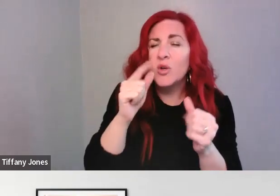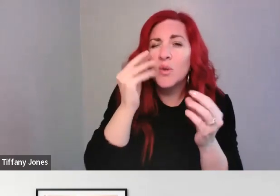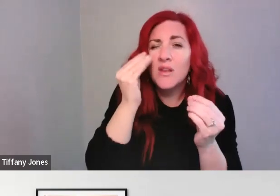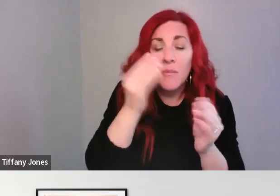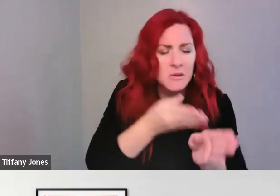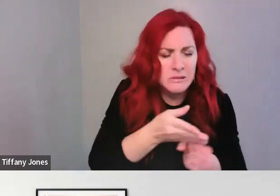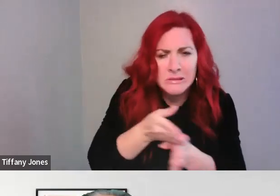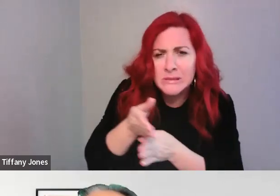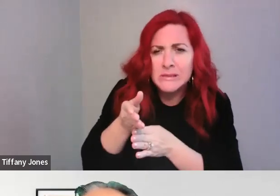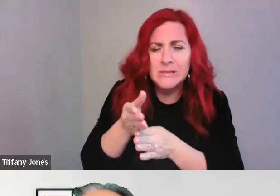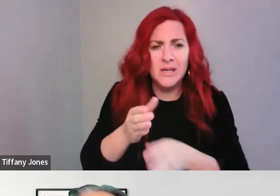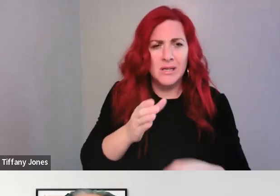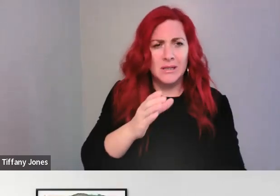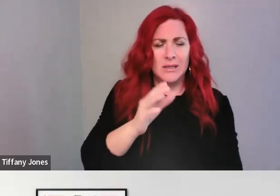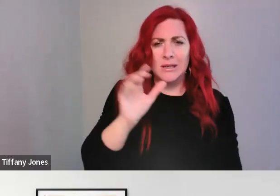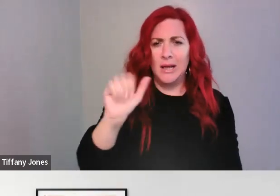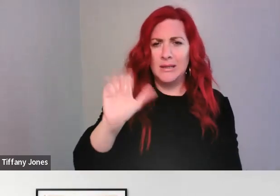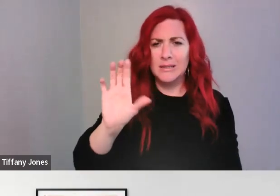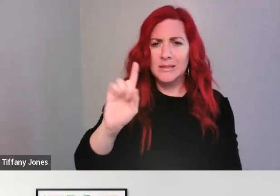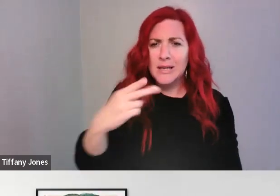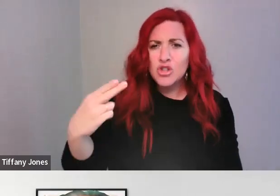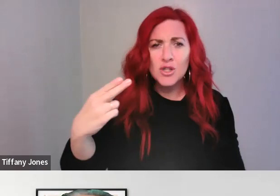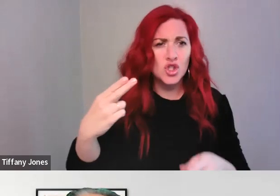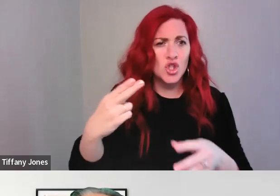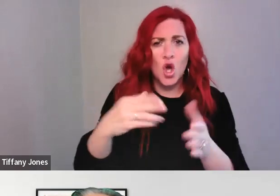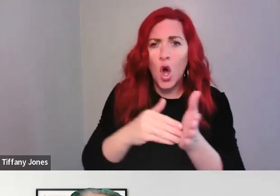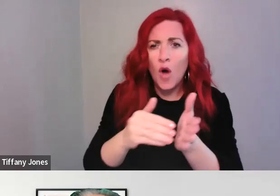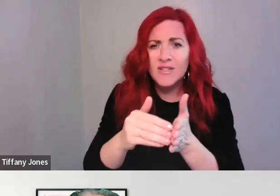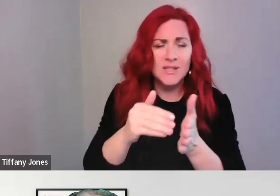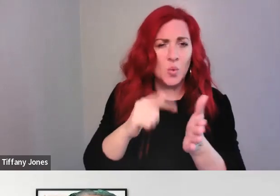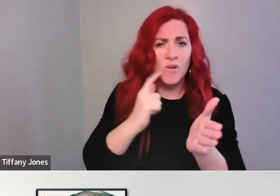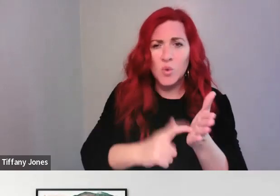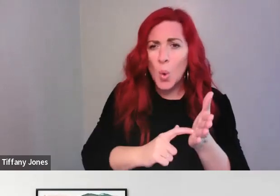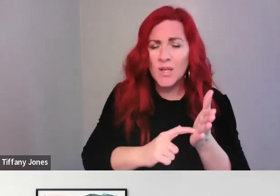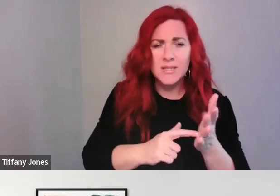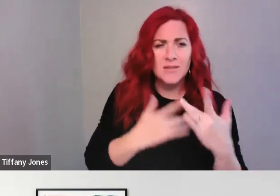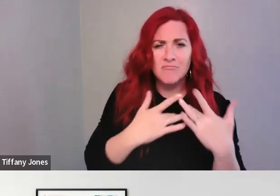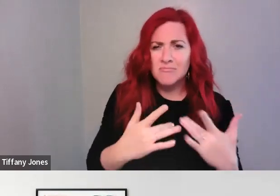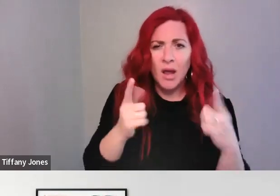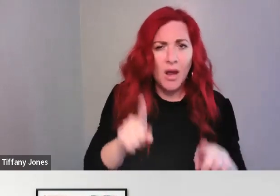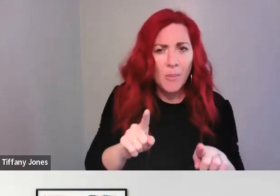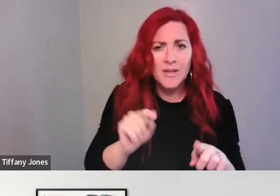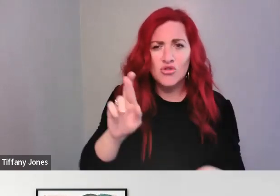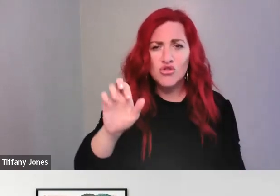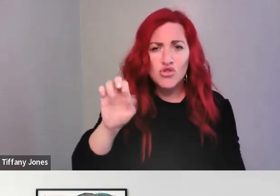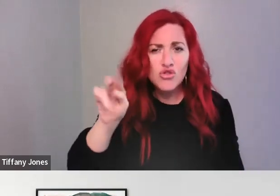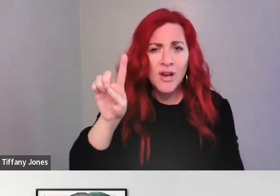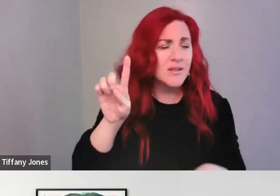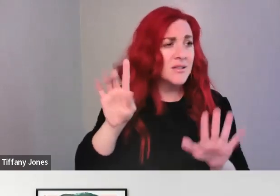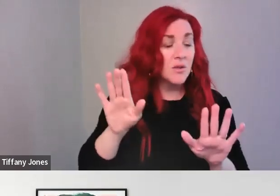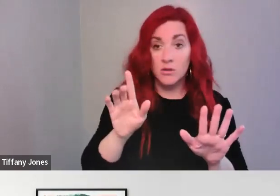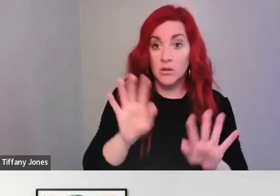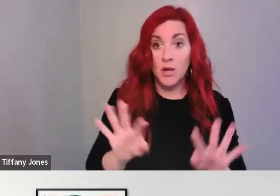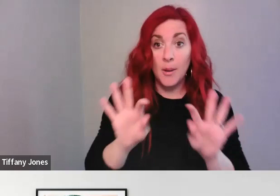at the commission receive on an ongoing basis and the trends that we see. But is there one important recommendation